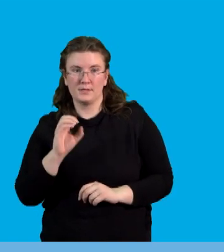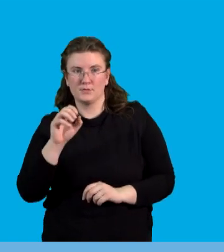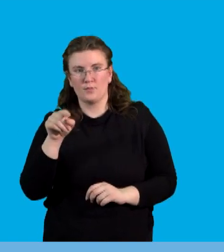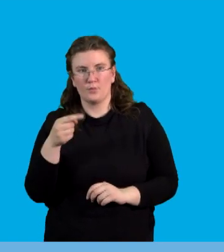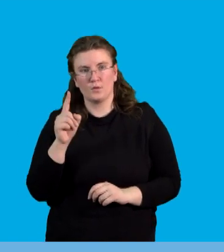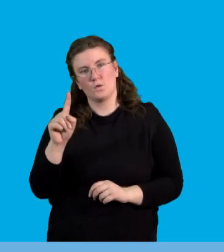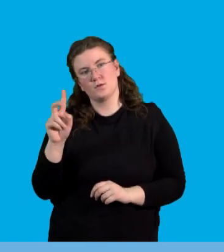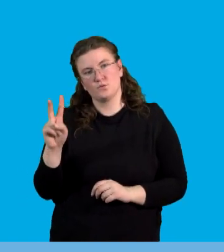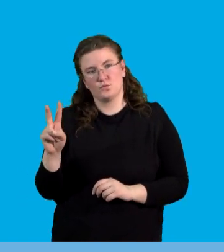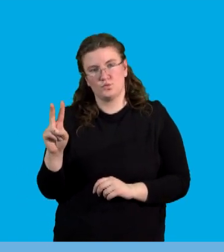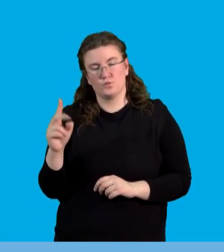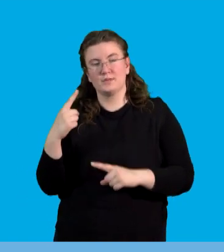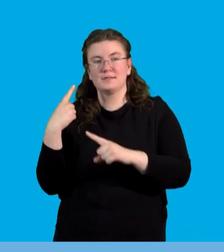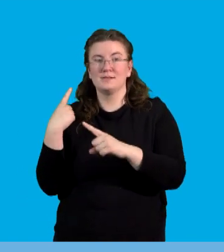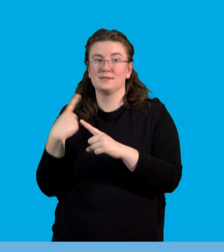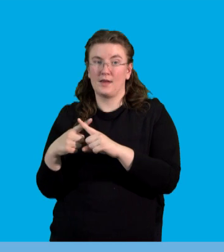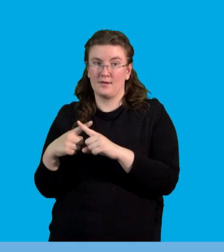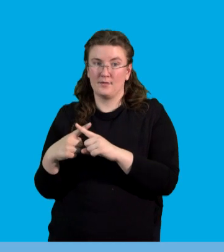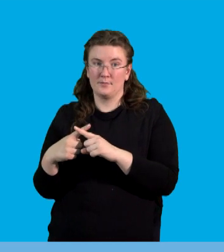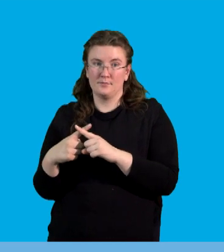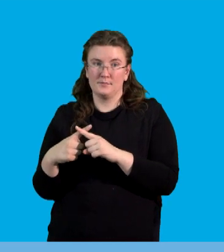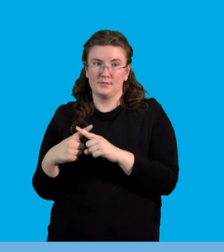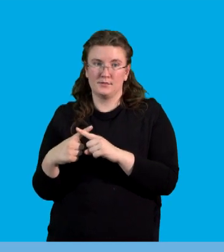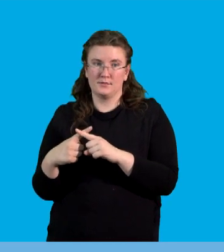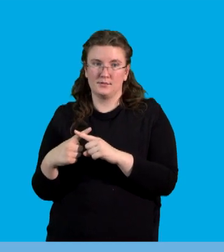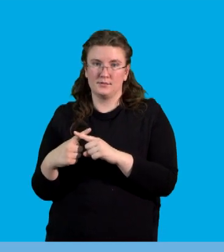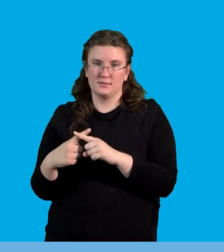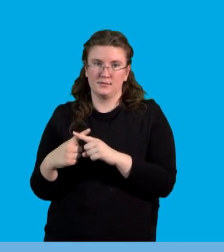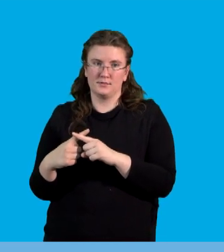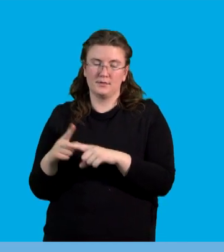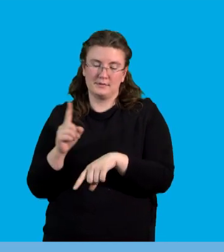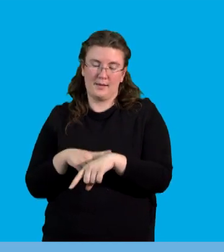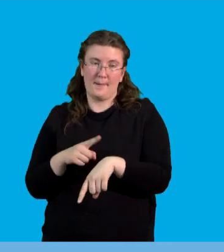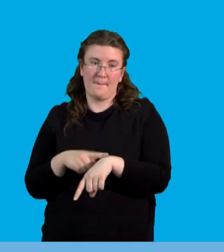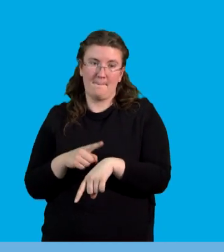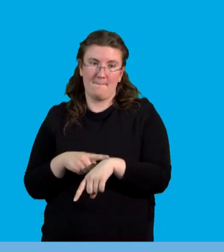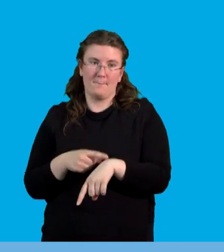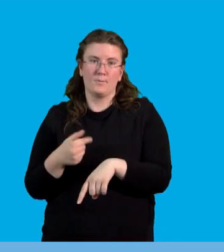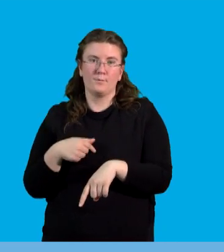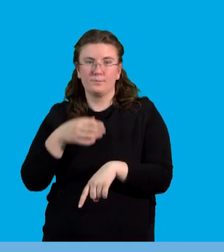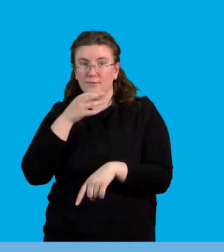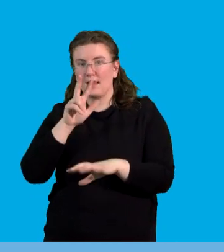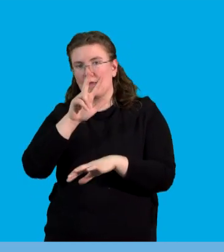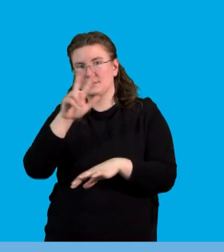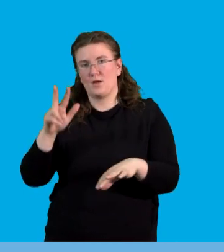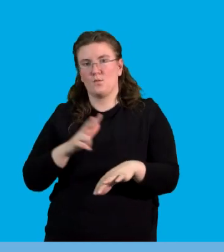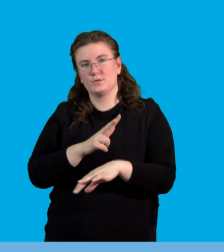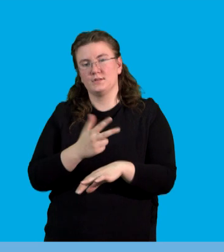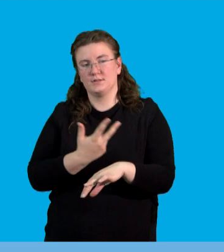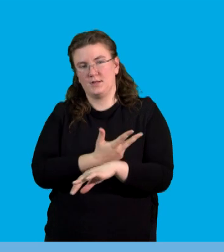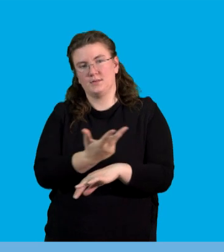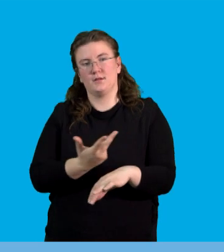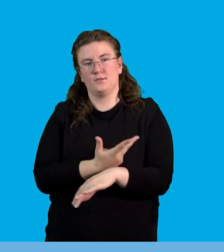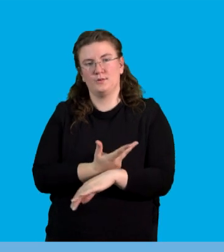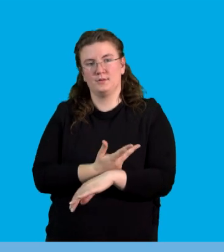to be 0.12 multiplied by the time, and the time is, we are told that it was in use for